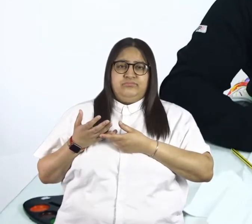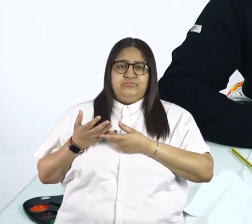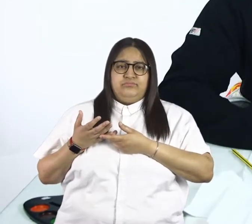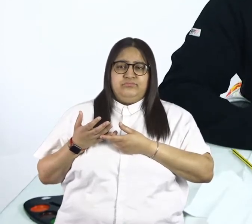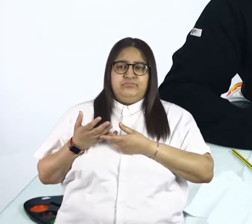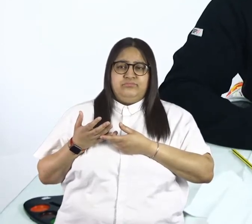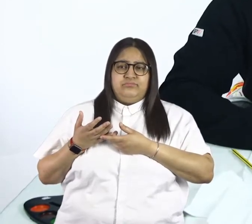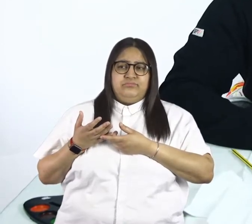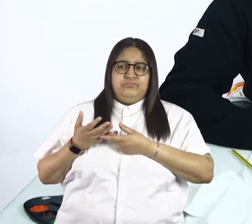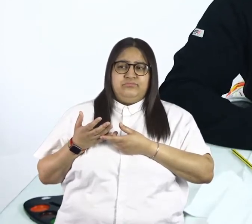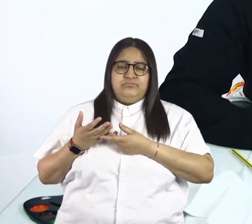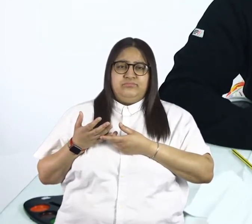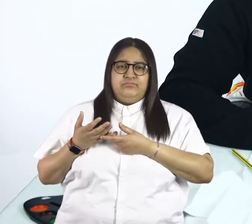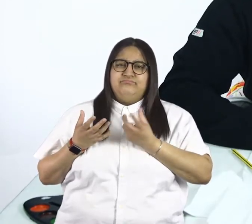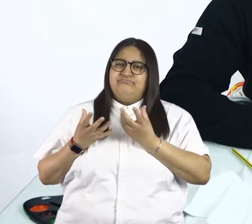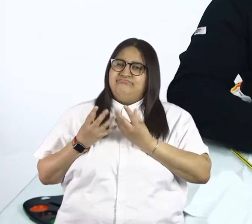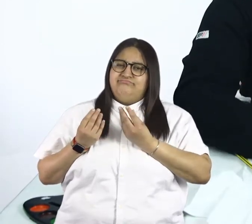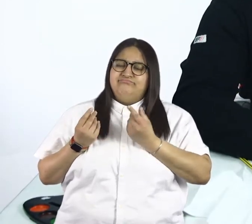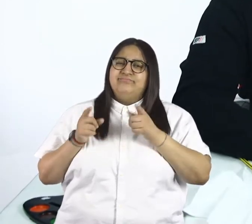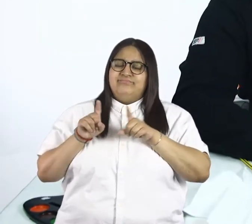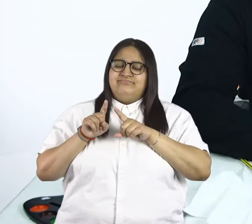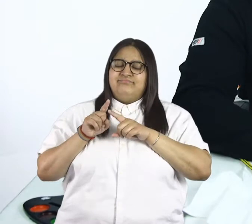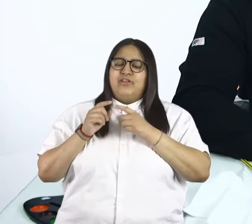The natural